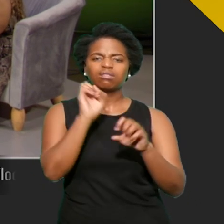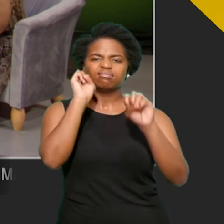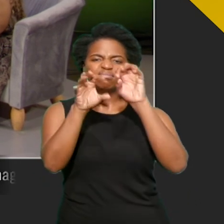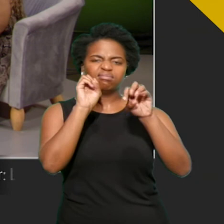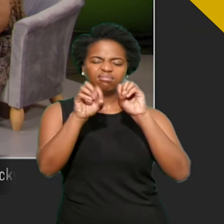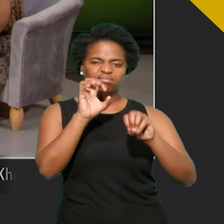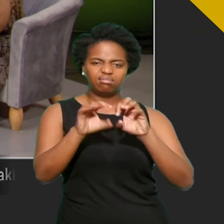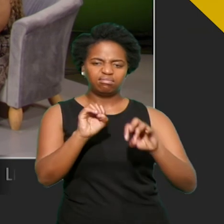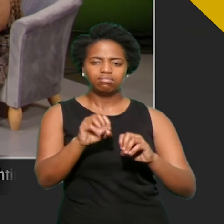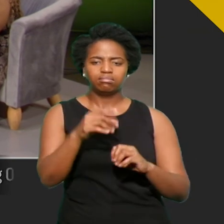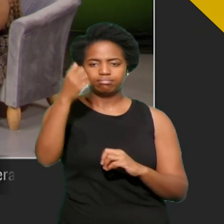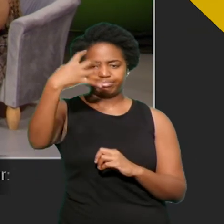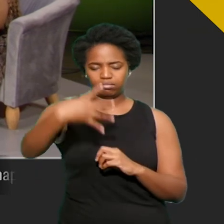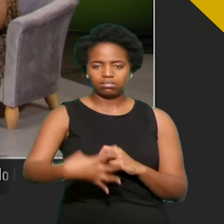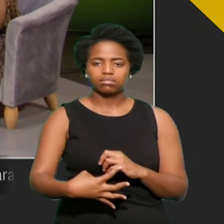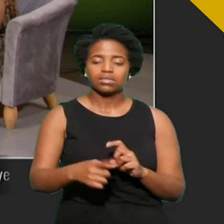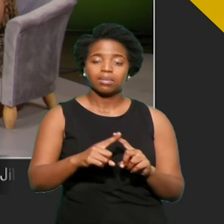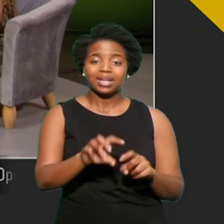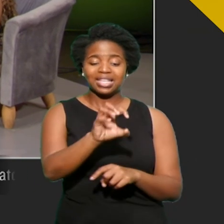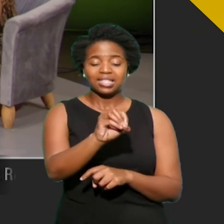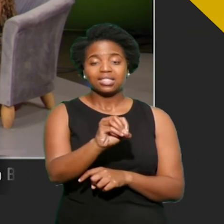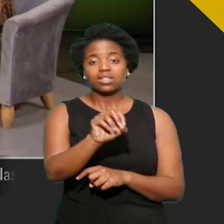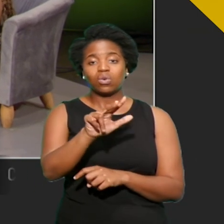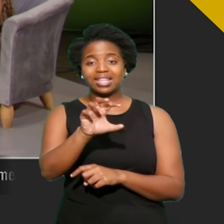of them. Sure. But for immediate help, there's